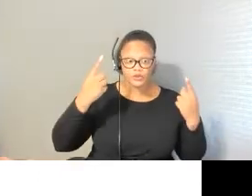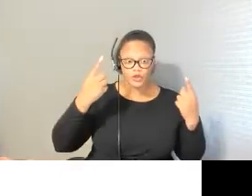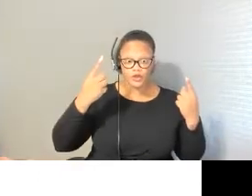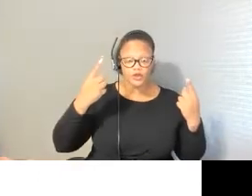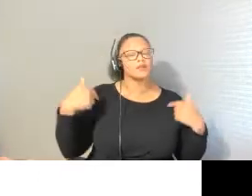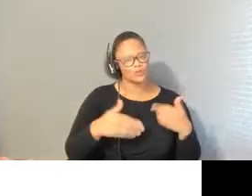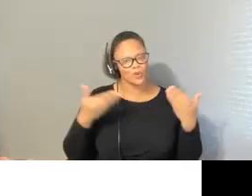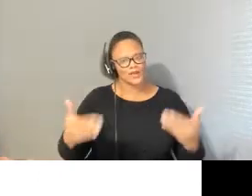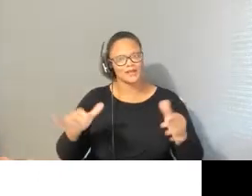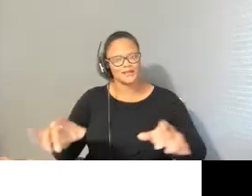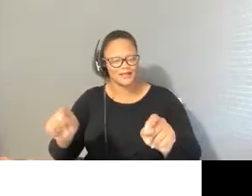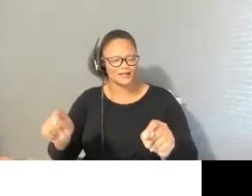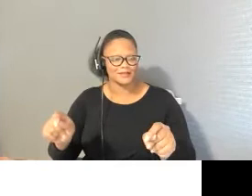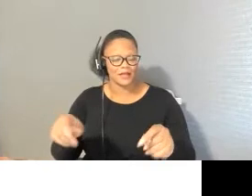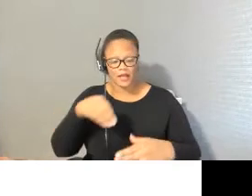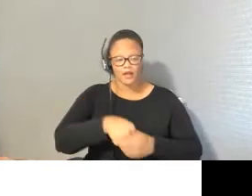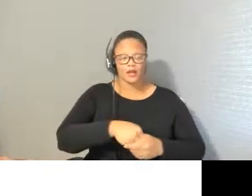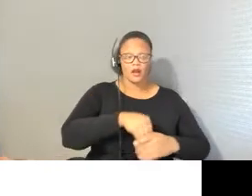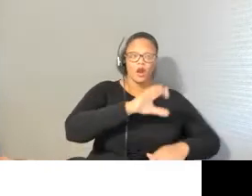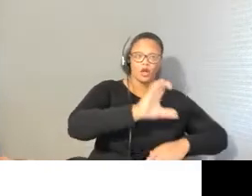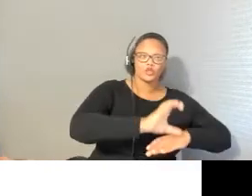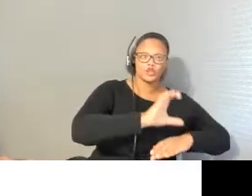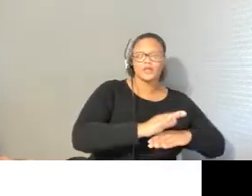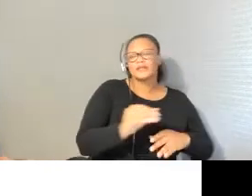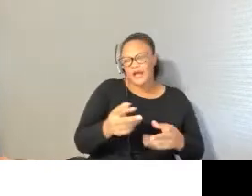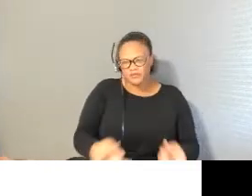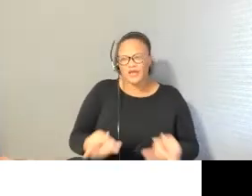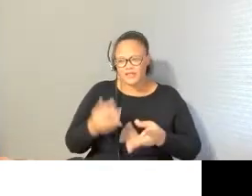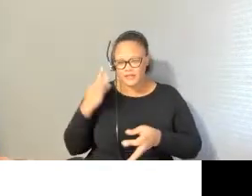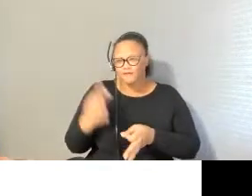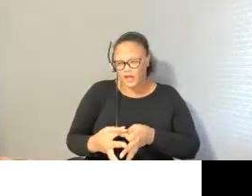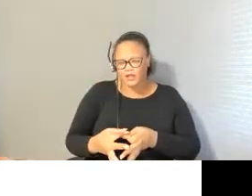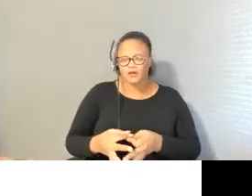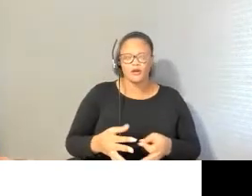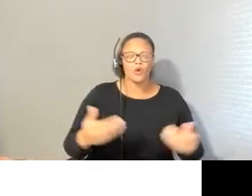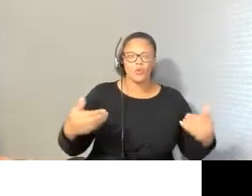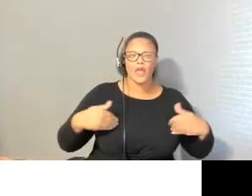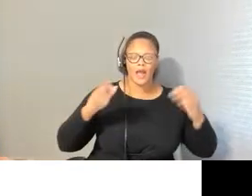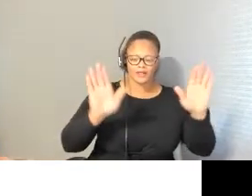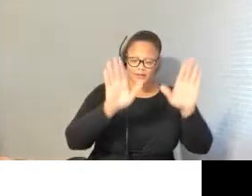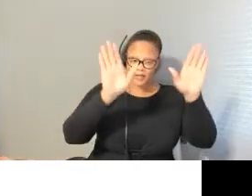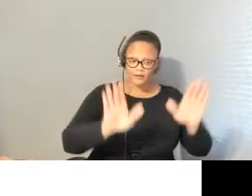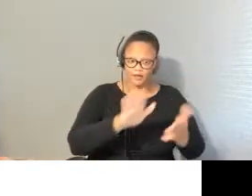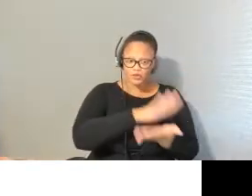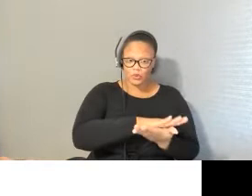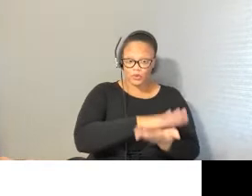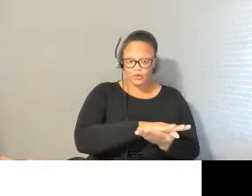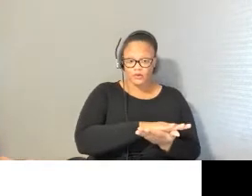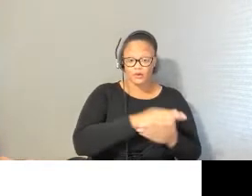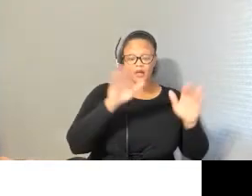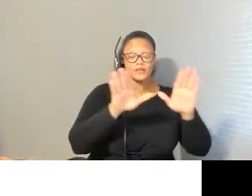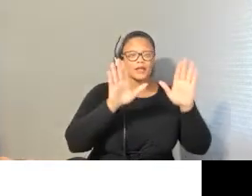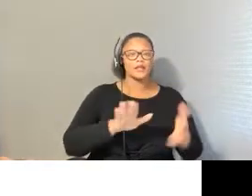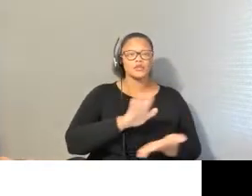in our churches and places of faith. That we had Sunday schools, and they had Sunday school